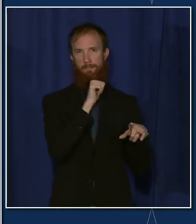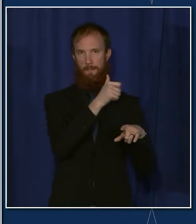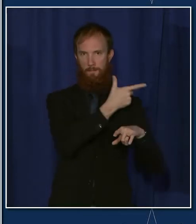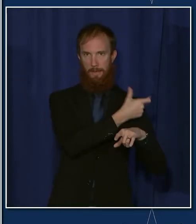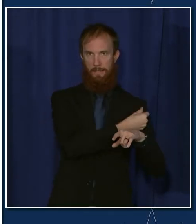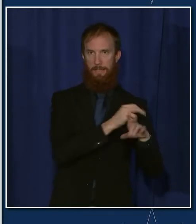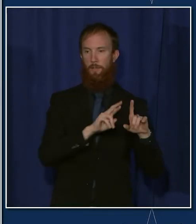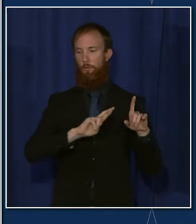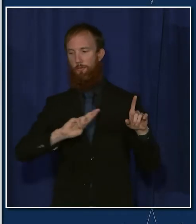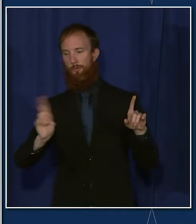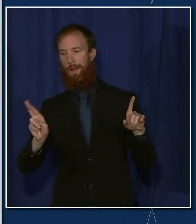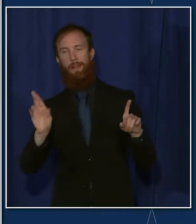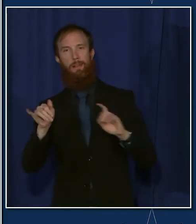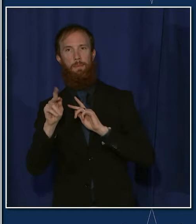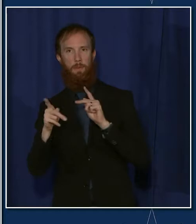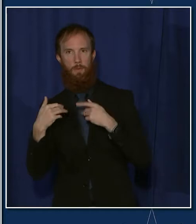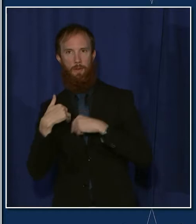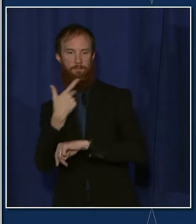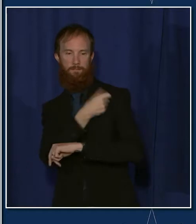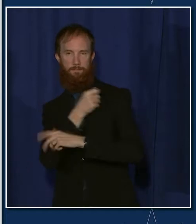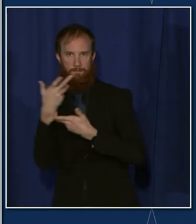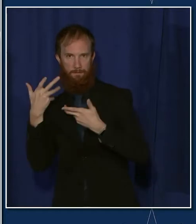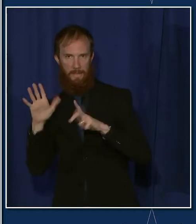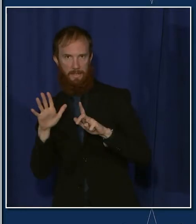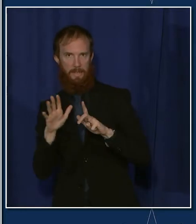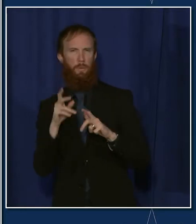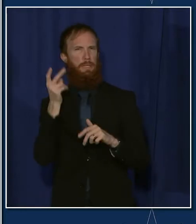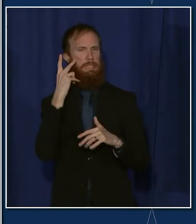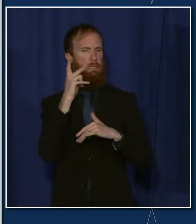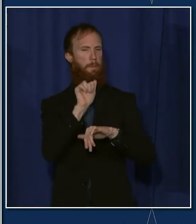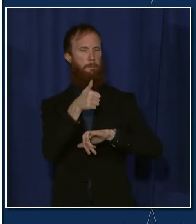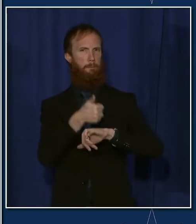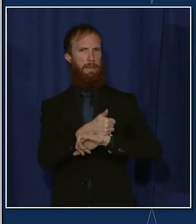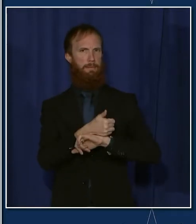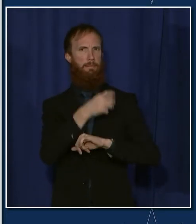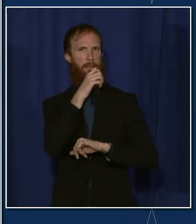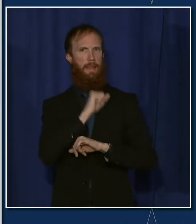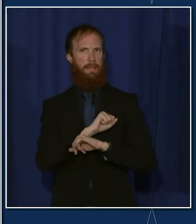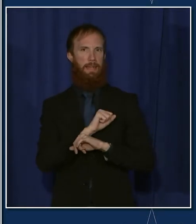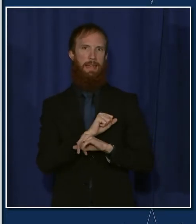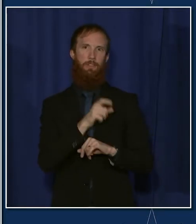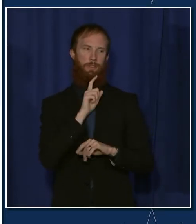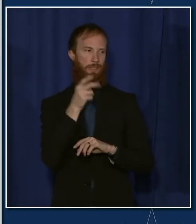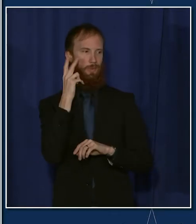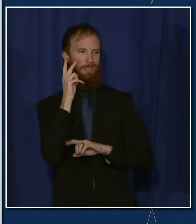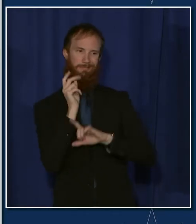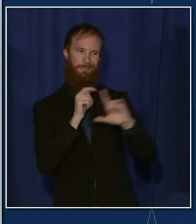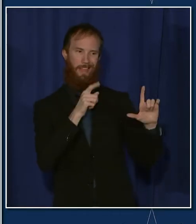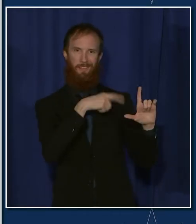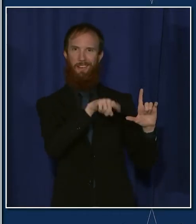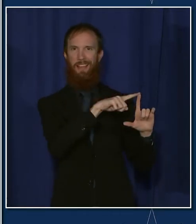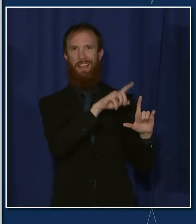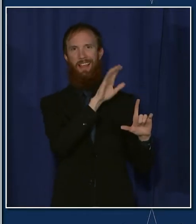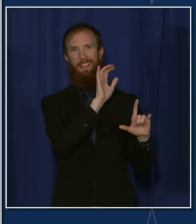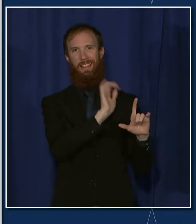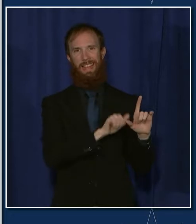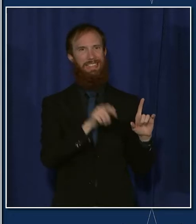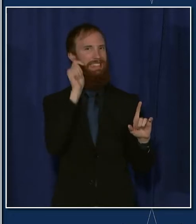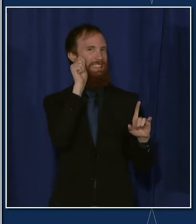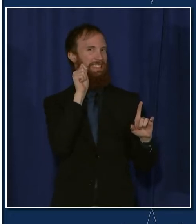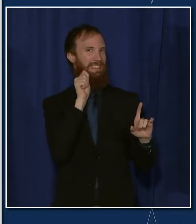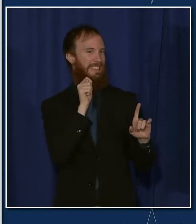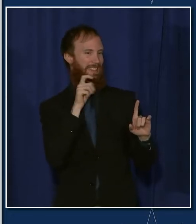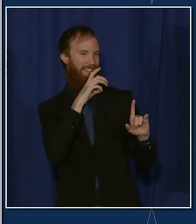on the right, fully vaccinated. And it really is these unvaccinated teenagers that are right now a big part of what's